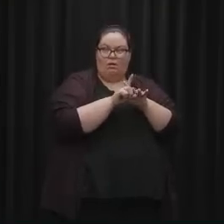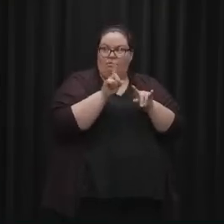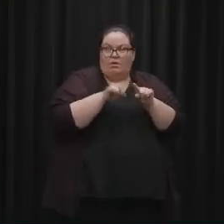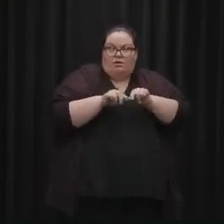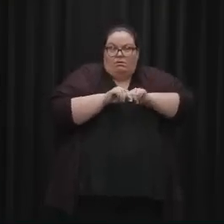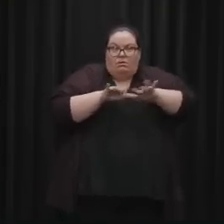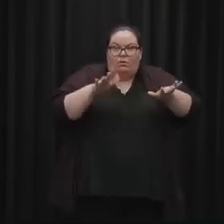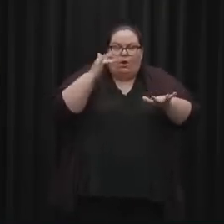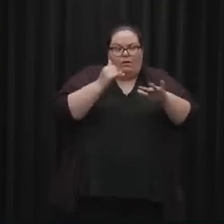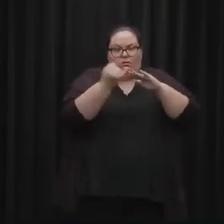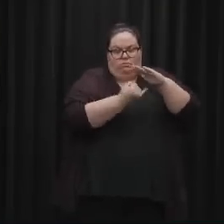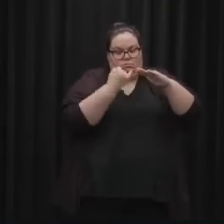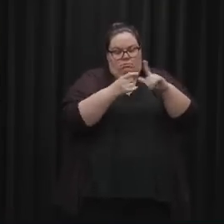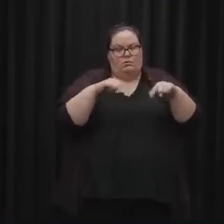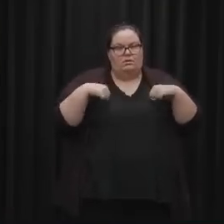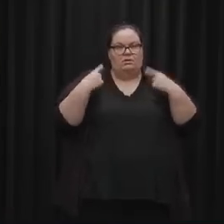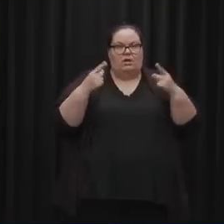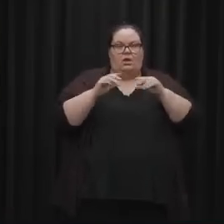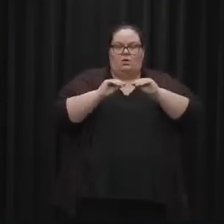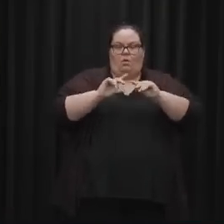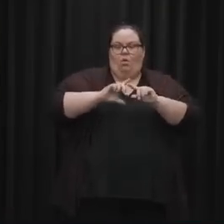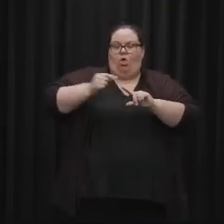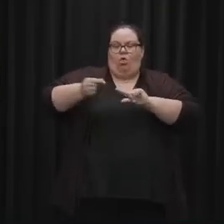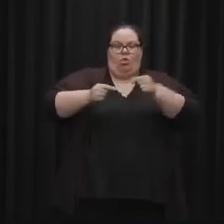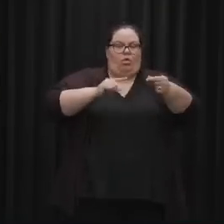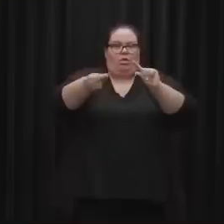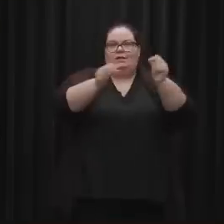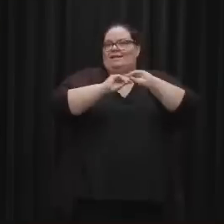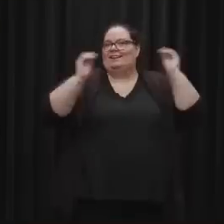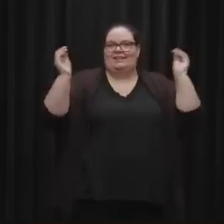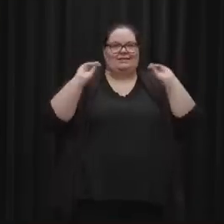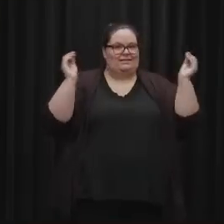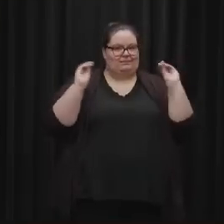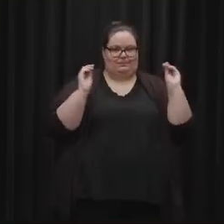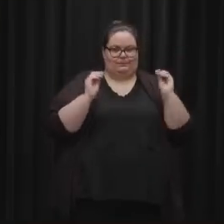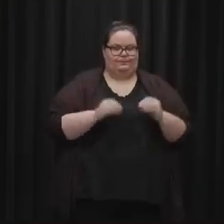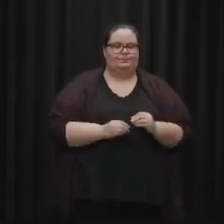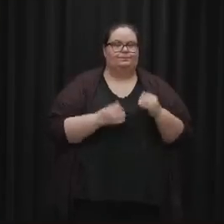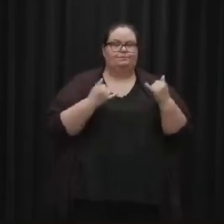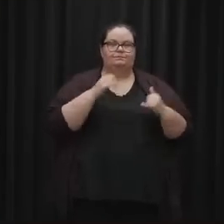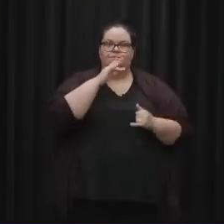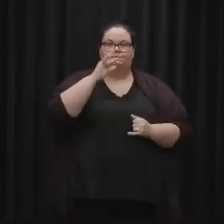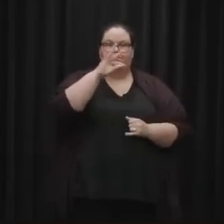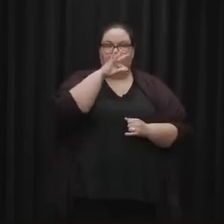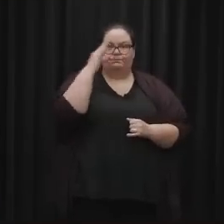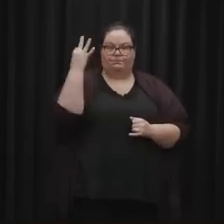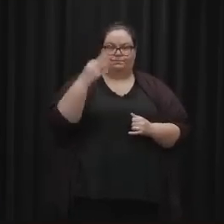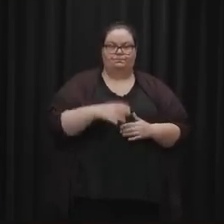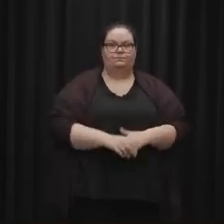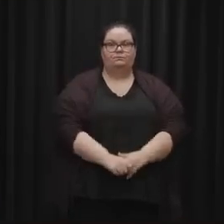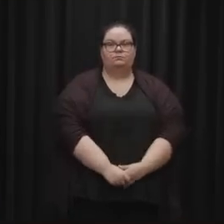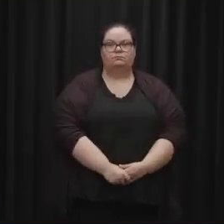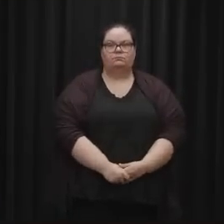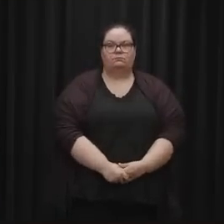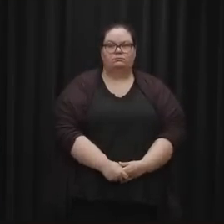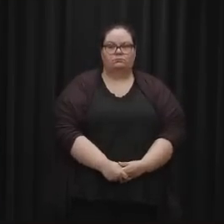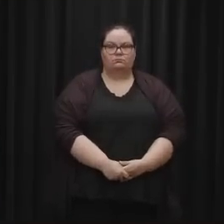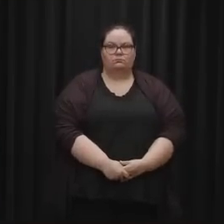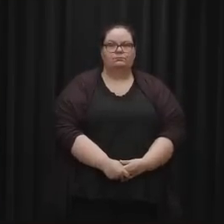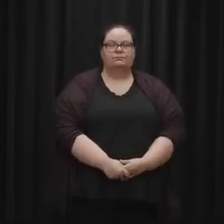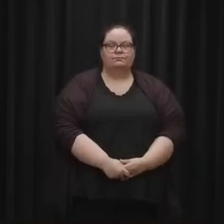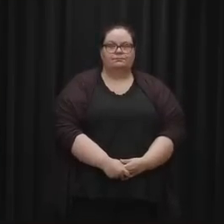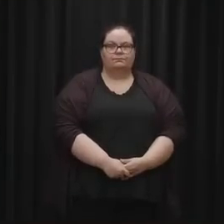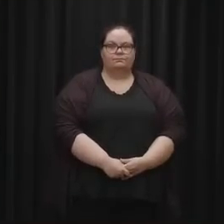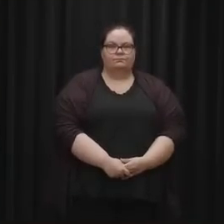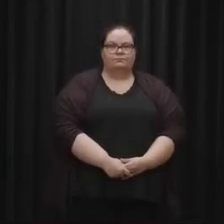any others, and therefore there was no transmission. Dans la grande majorité des cas, In the vast majority of